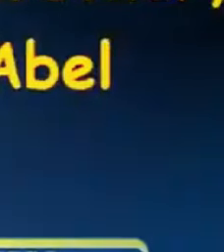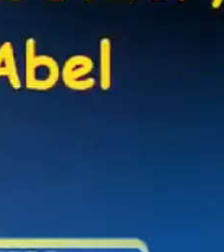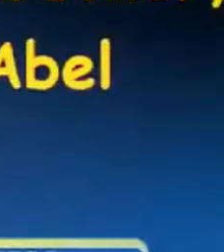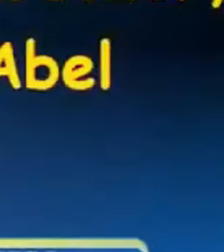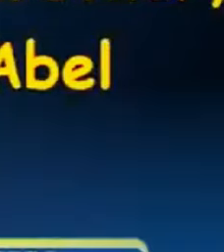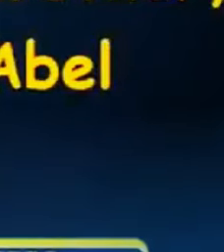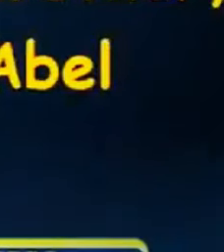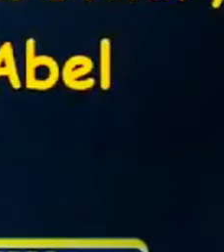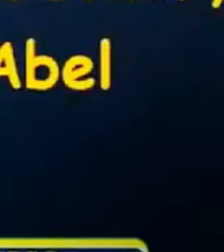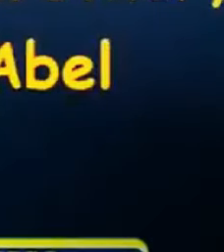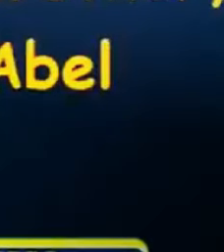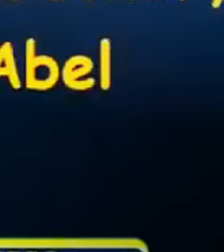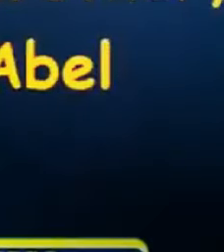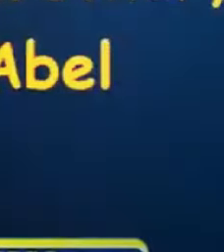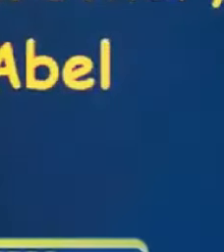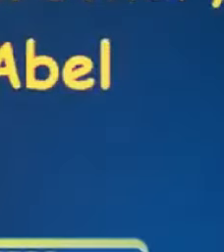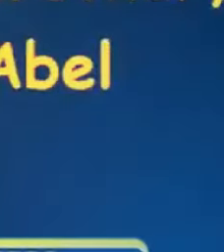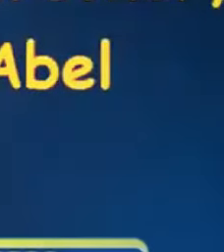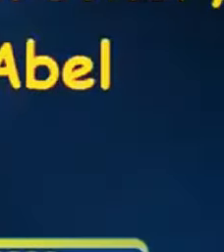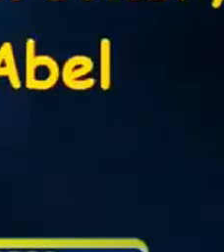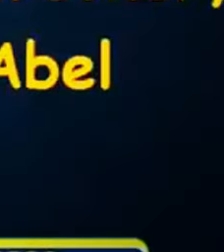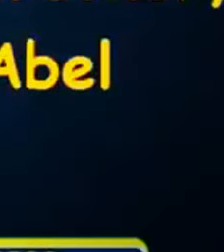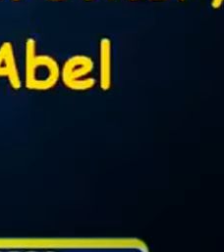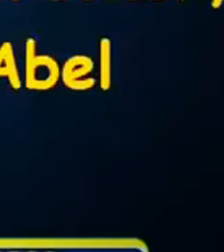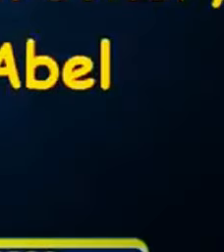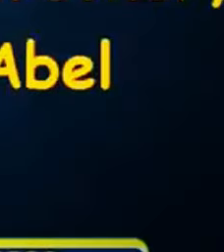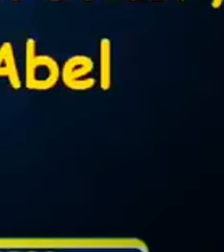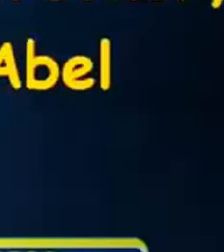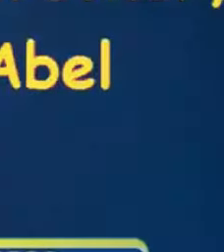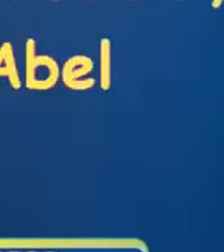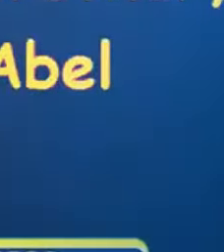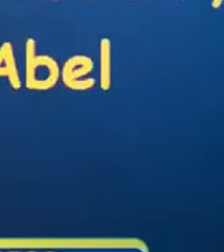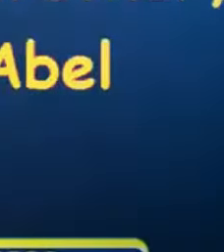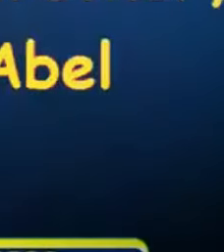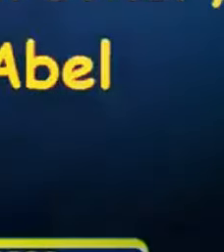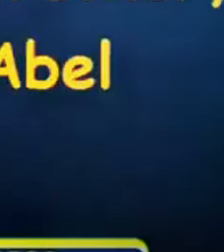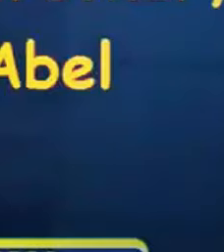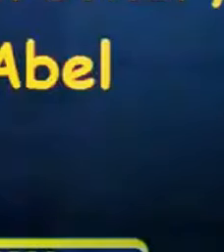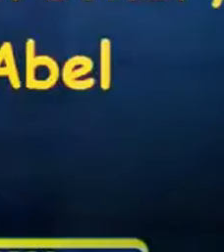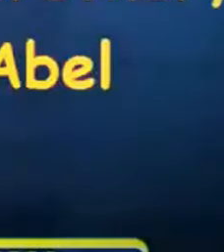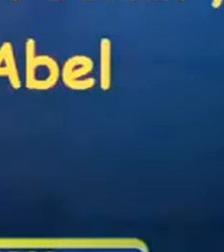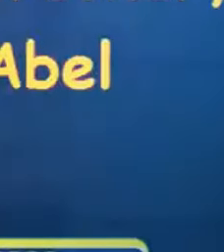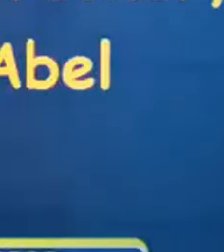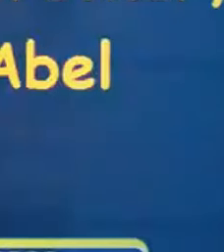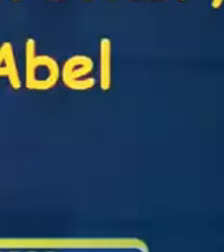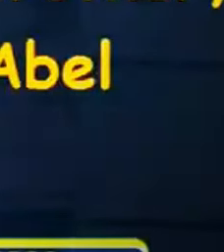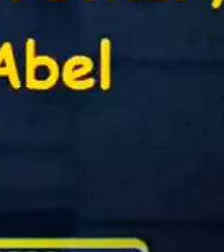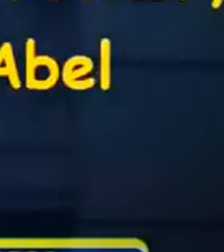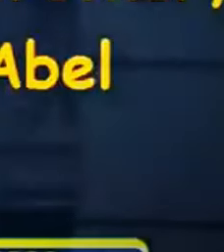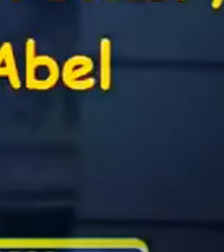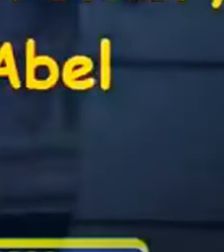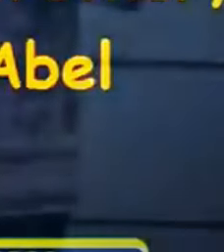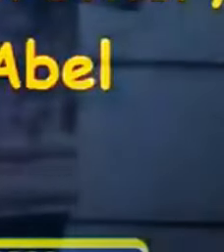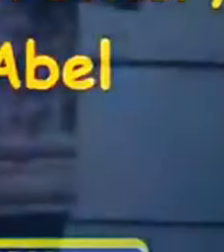killed him. So the offense now turns into bitterness, and then he kills